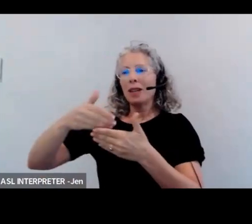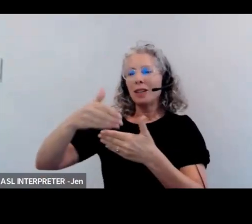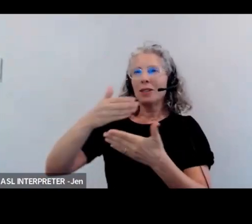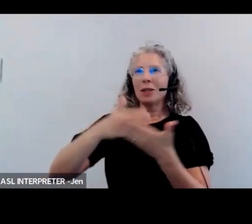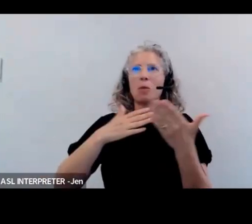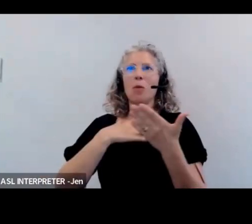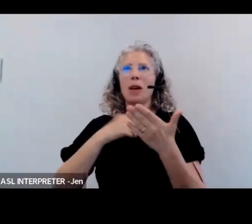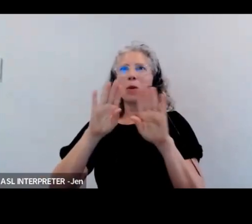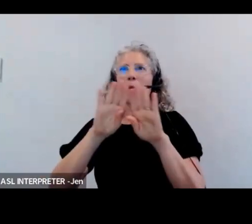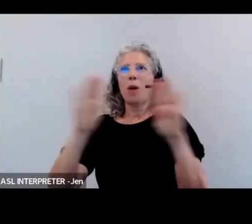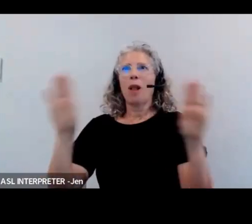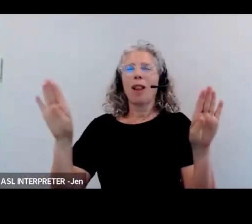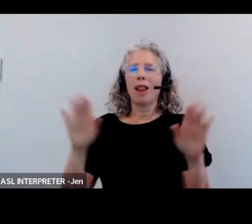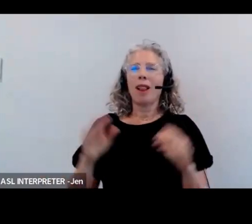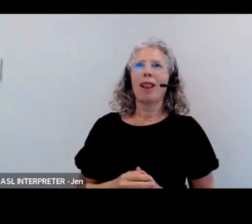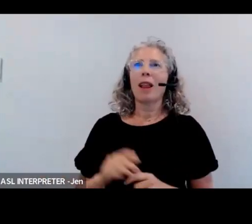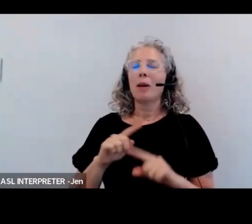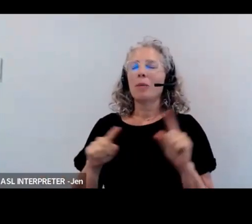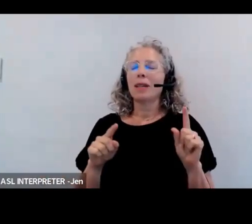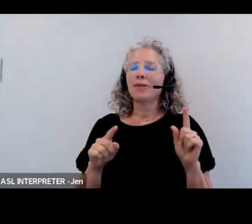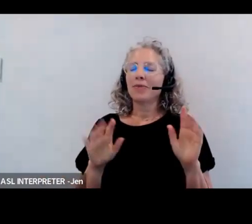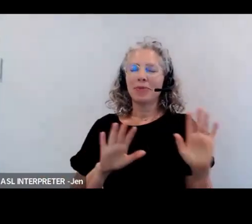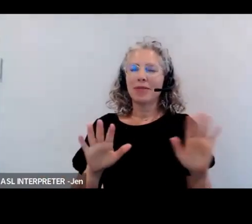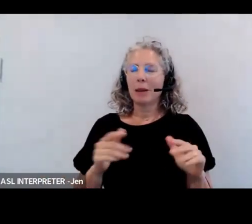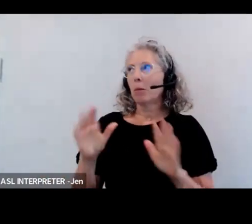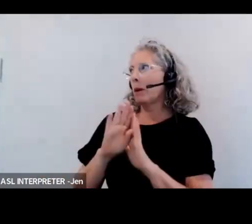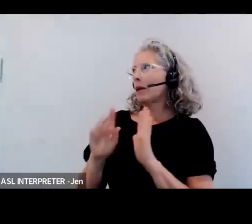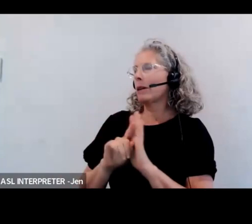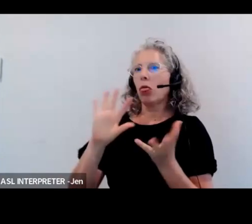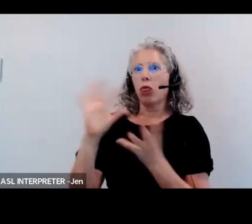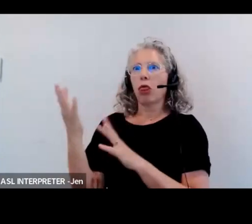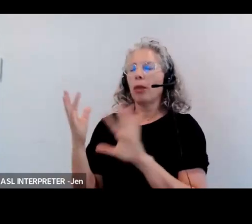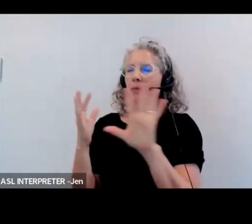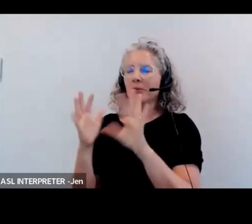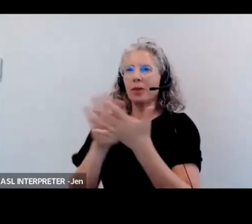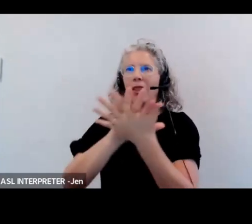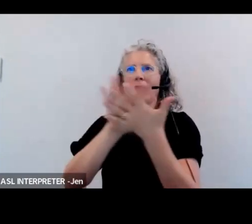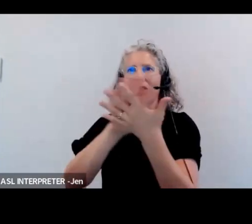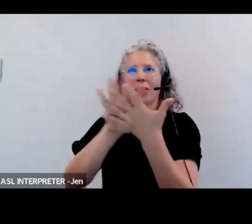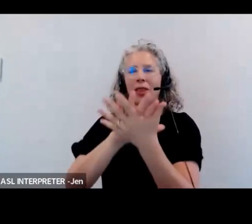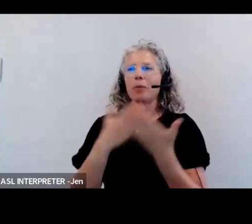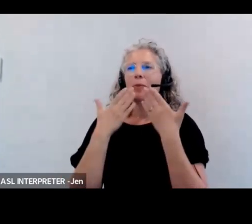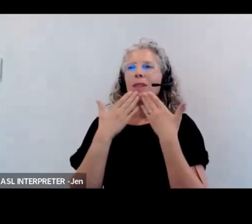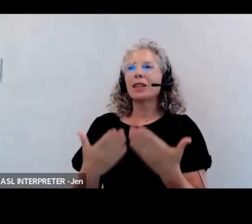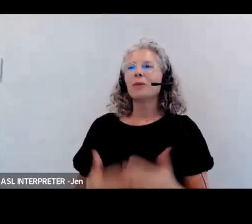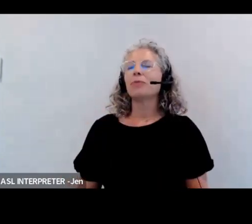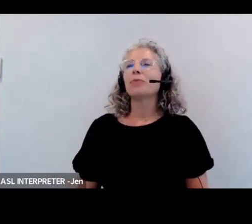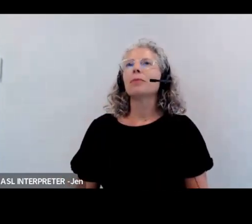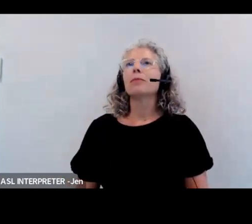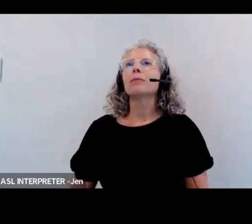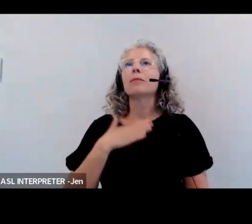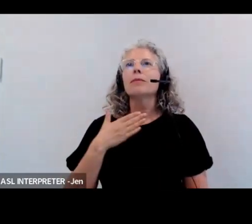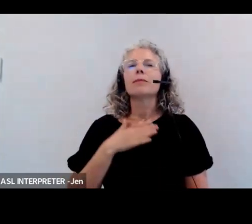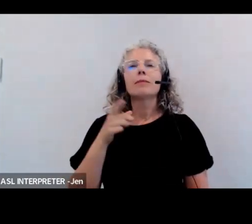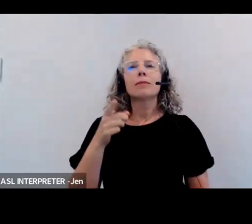white walls, but I've spared you all my background. So thank you. I'm glad that you